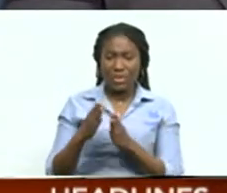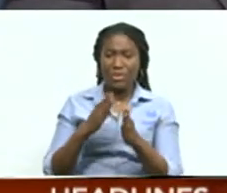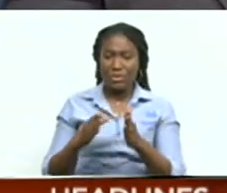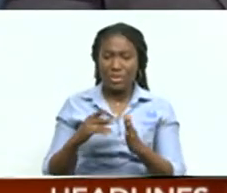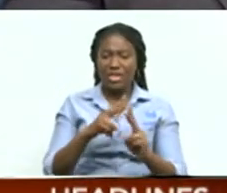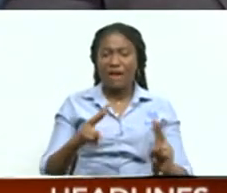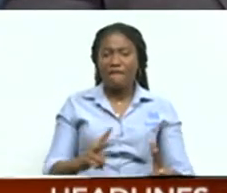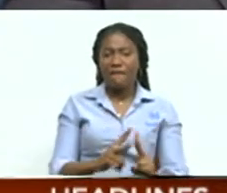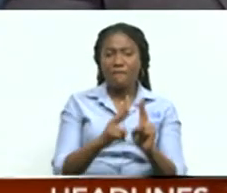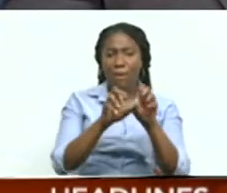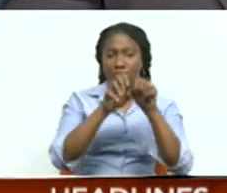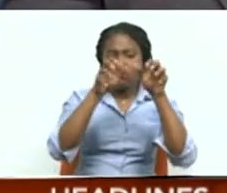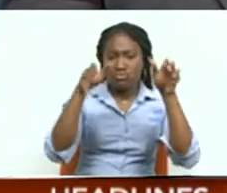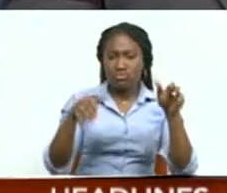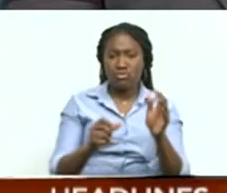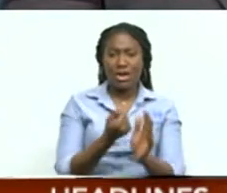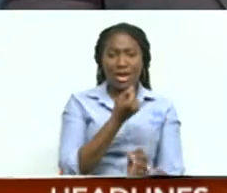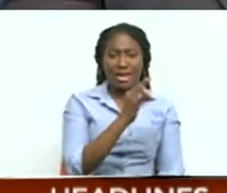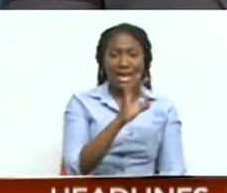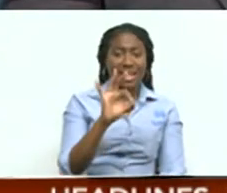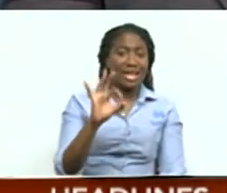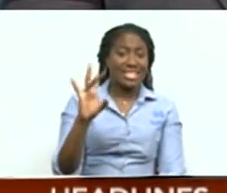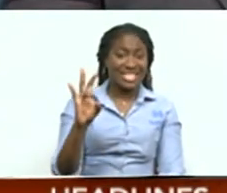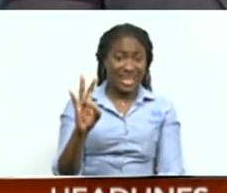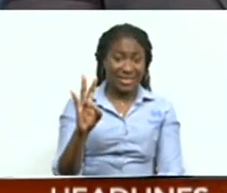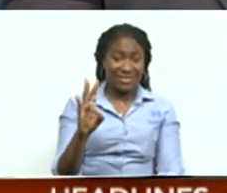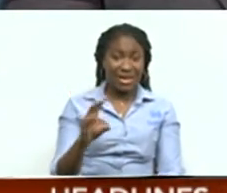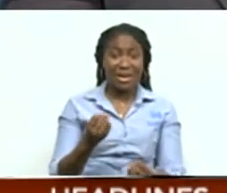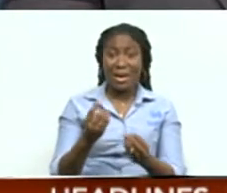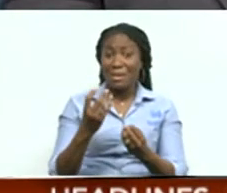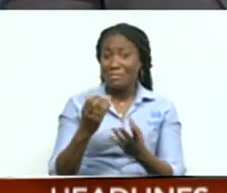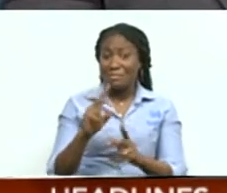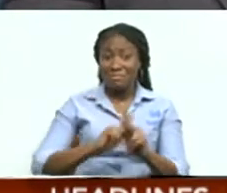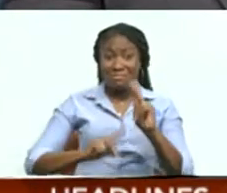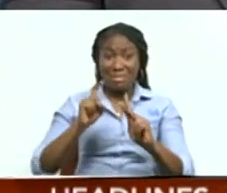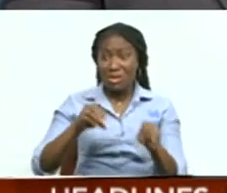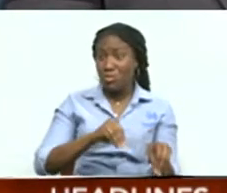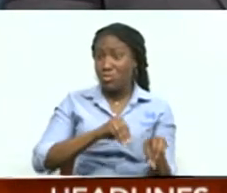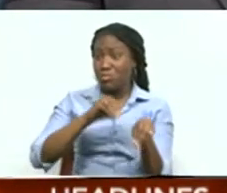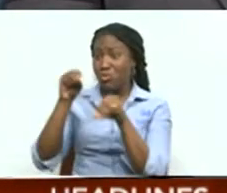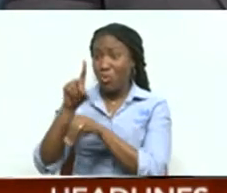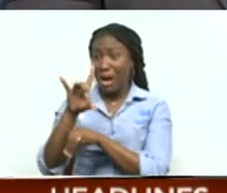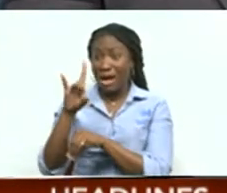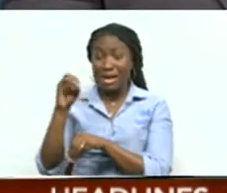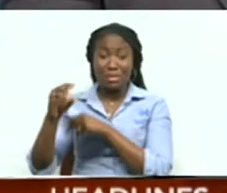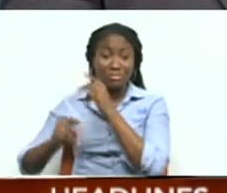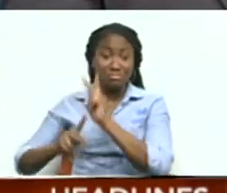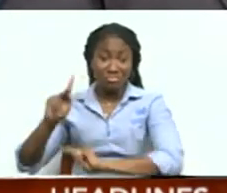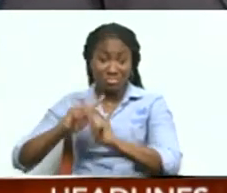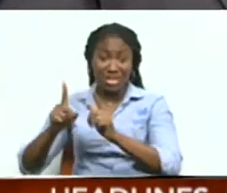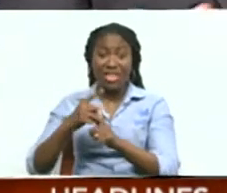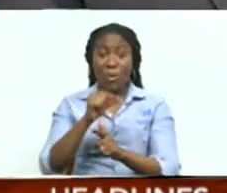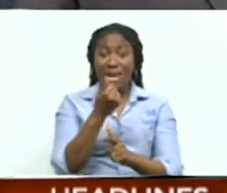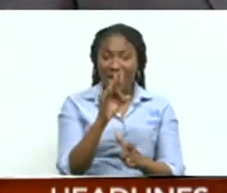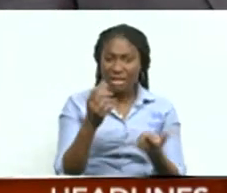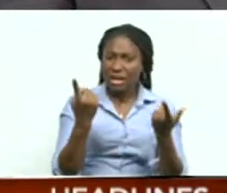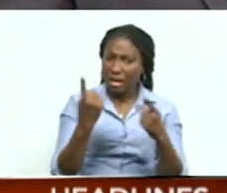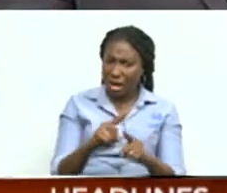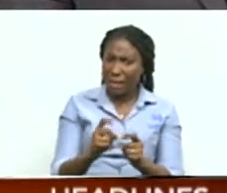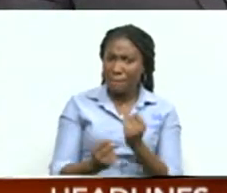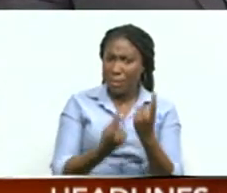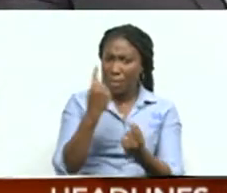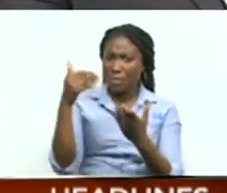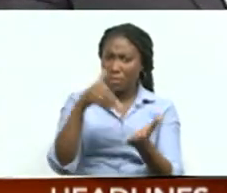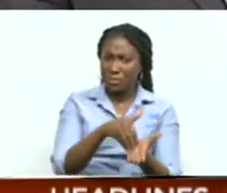erupted in February 1997, displacing 108 people. Since 2019, the volcano has been showing signs